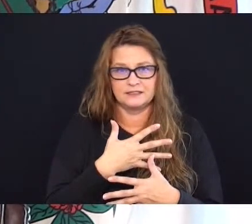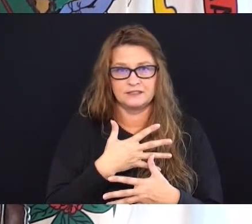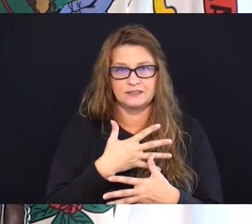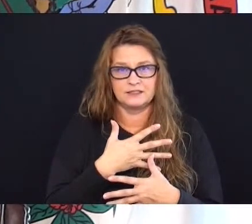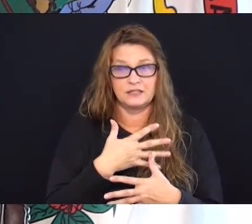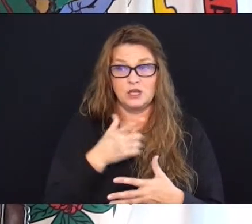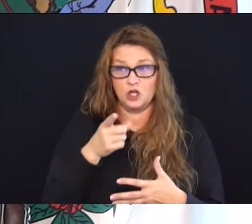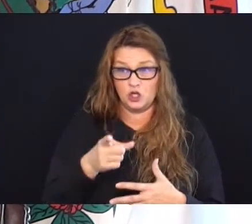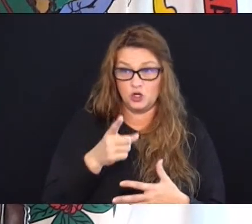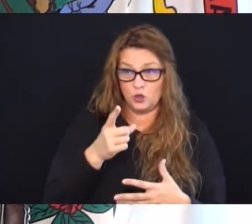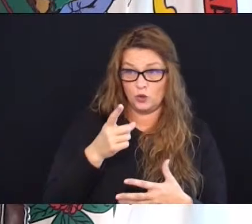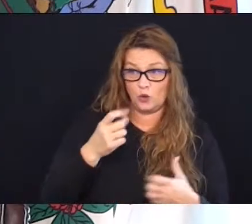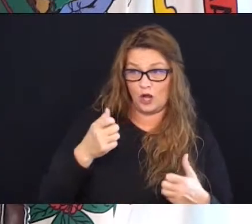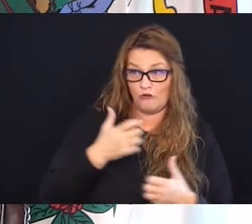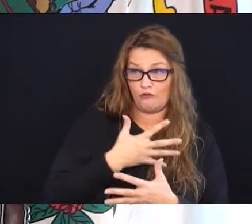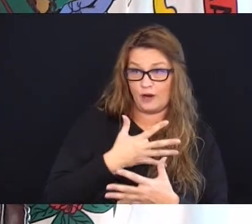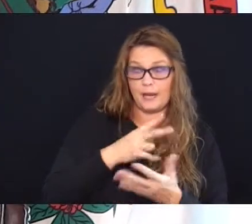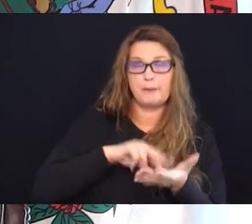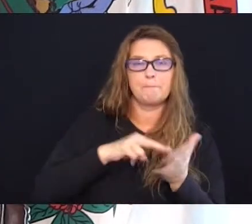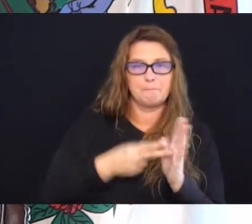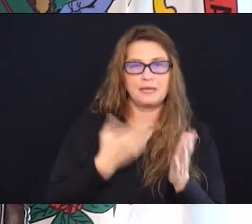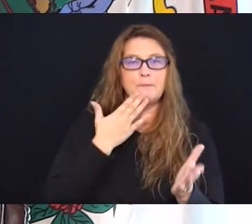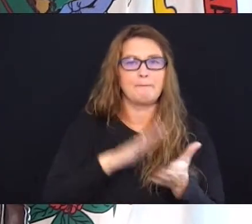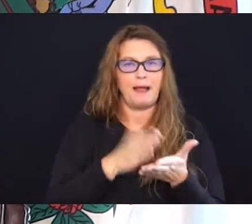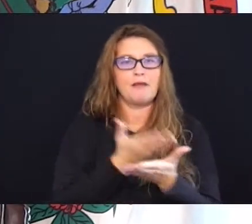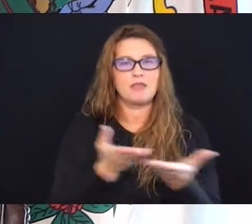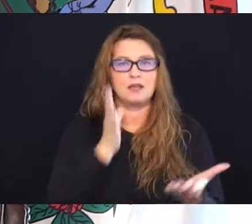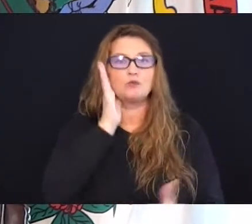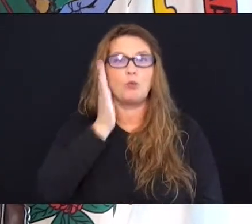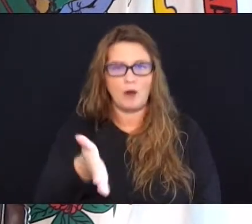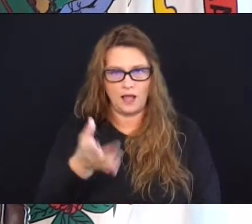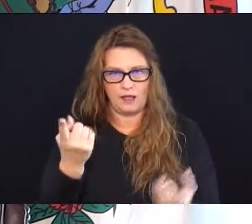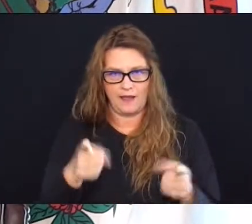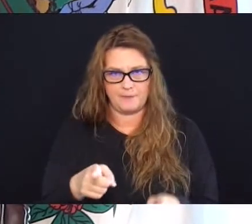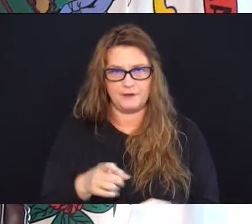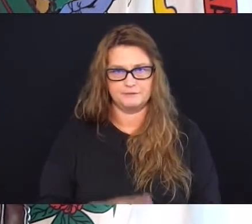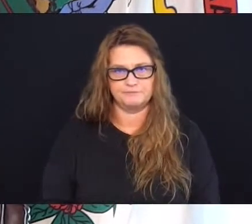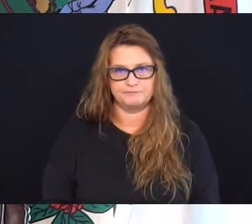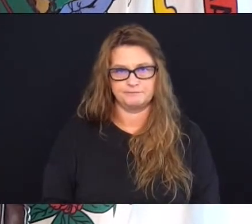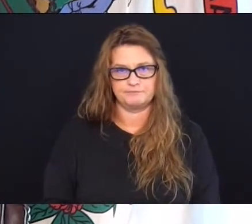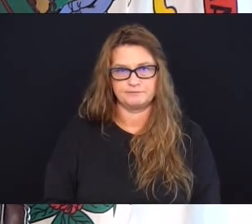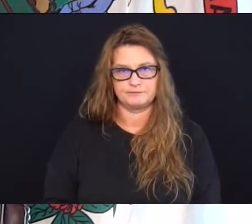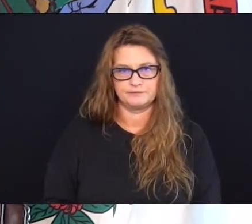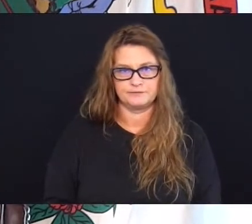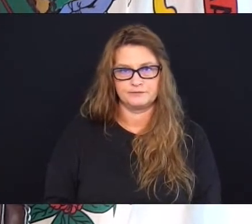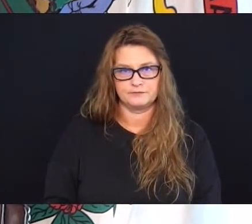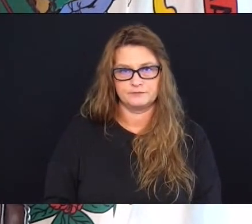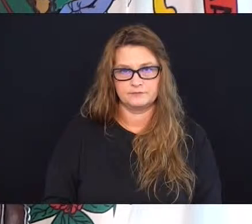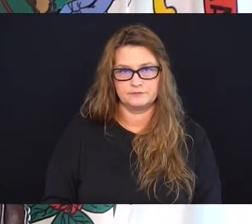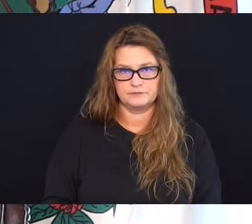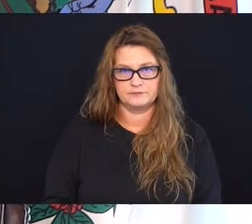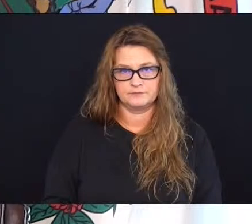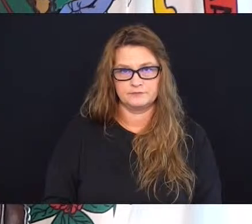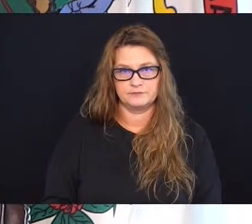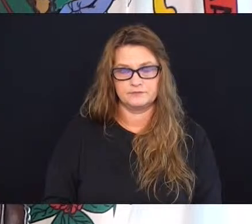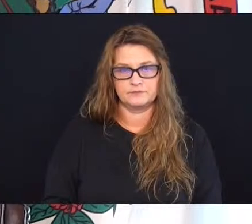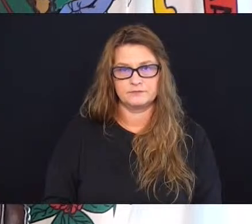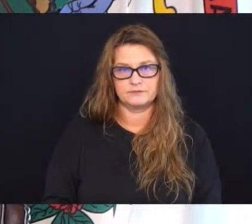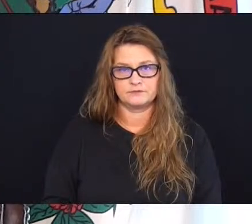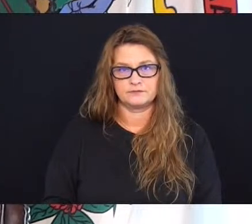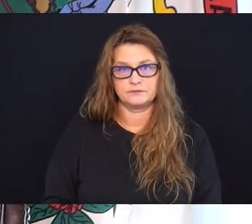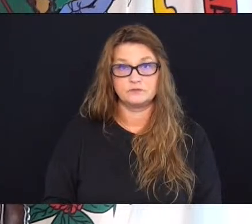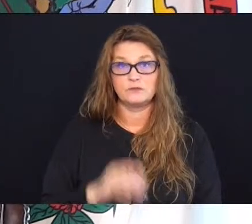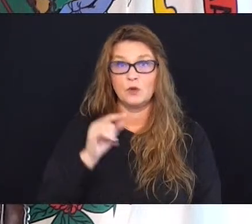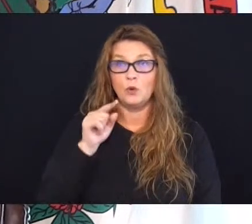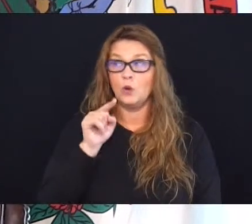you're afraid, bad things happen. That's all there is to it. It's always been that way.